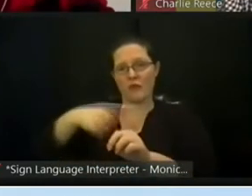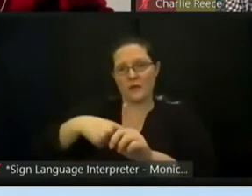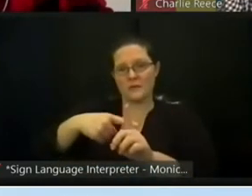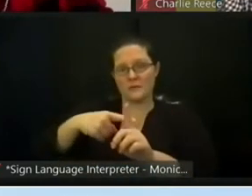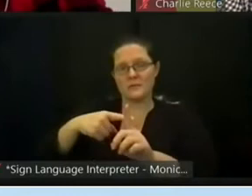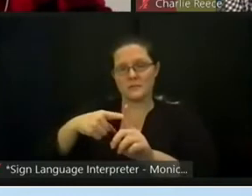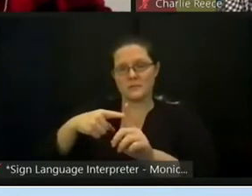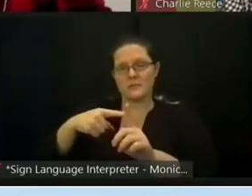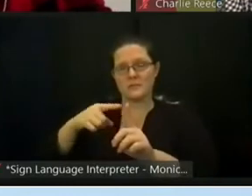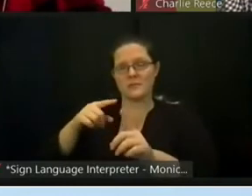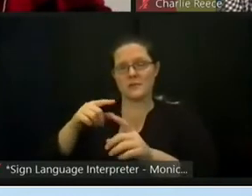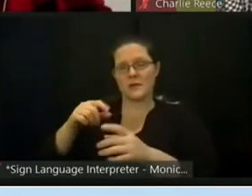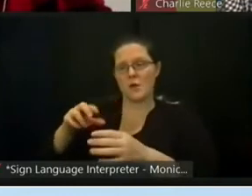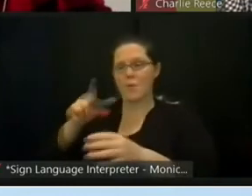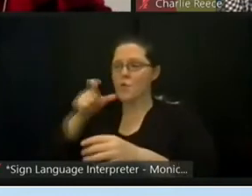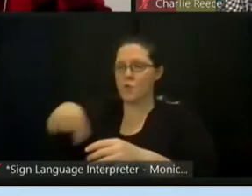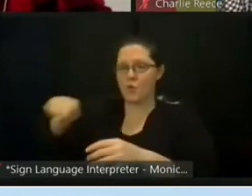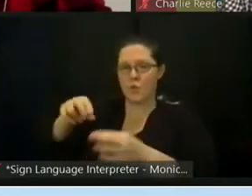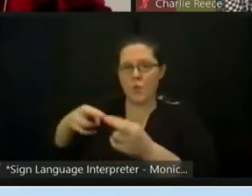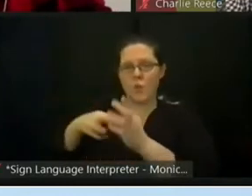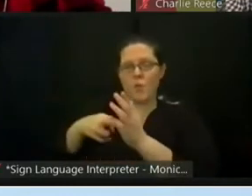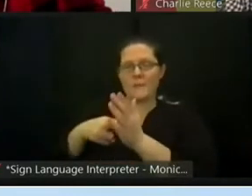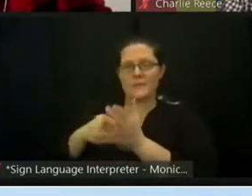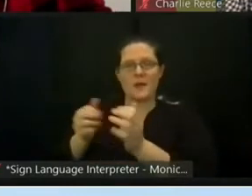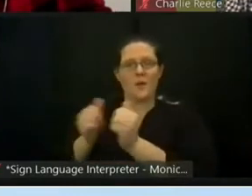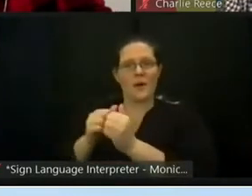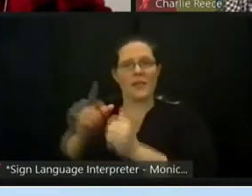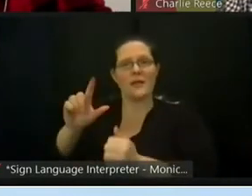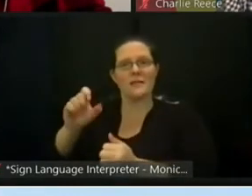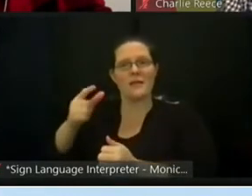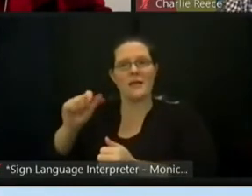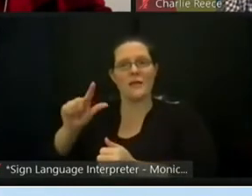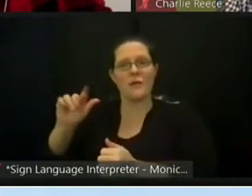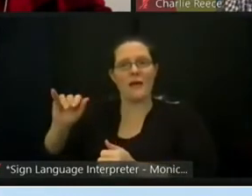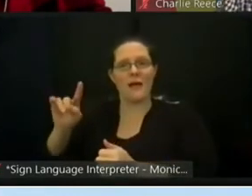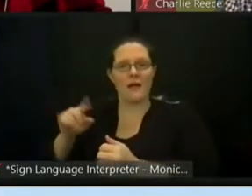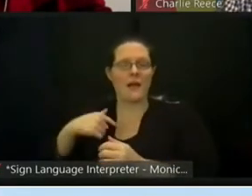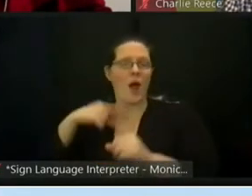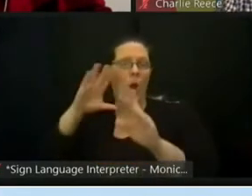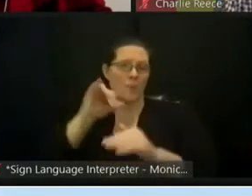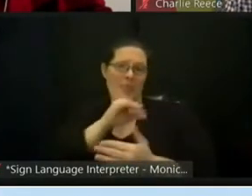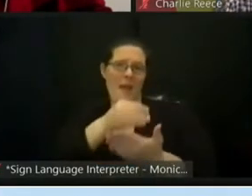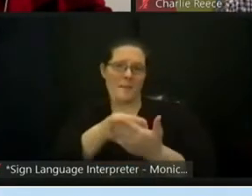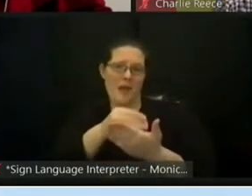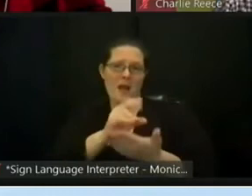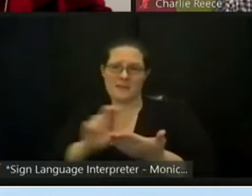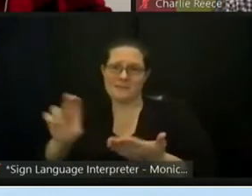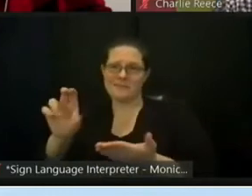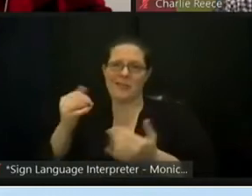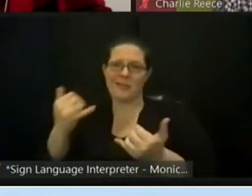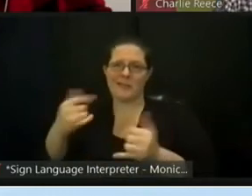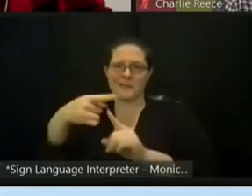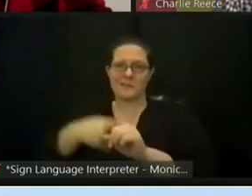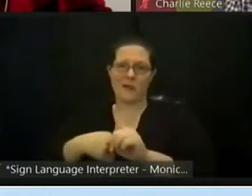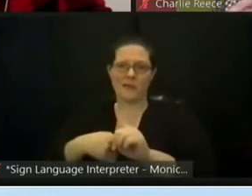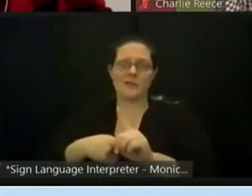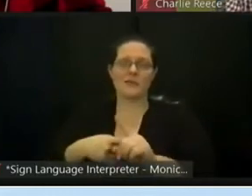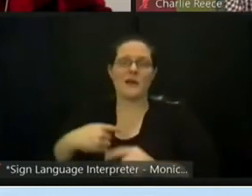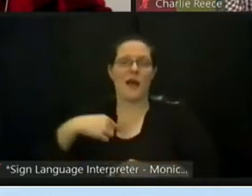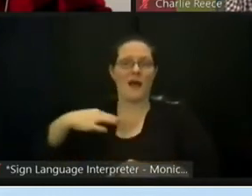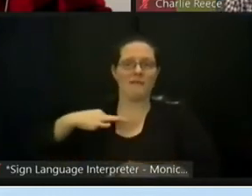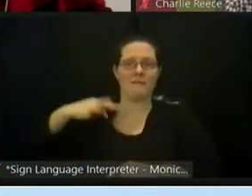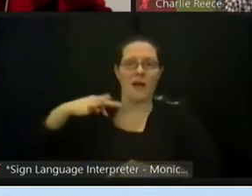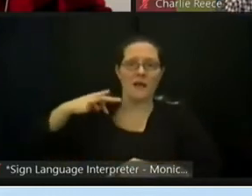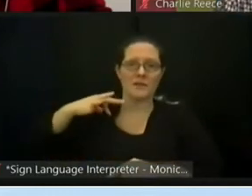by legal aid. And I really do hope these funds come this month. I'm a volunteer with